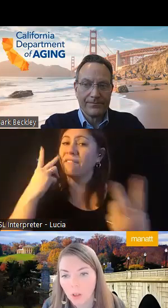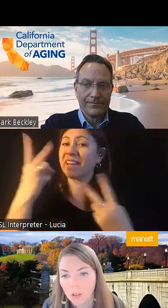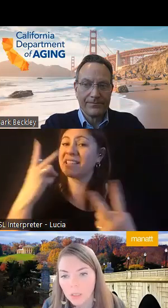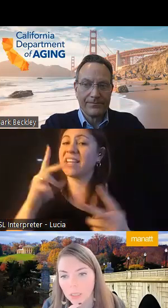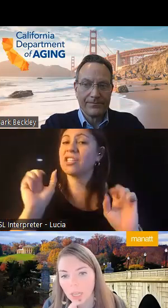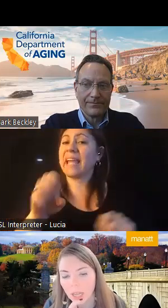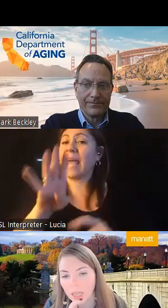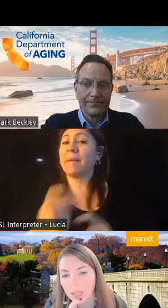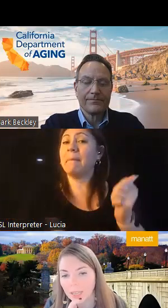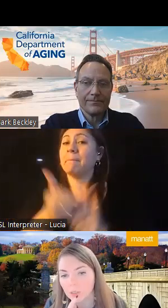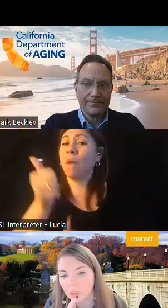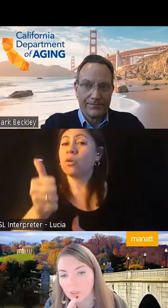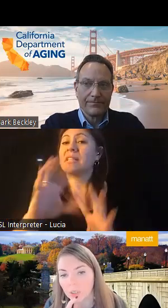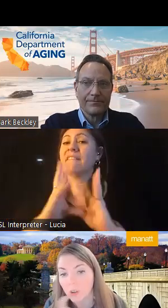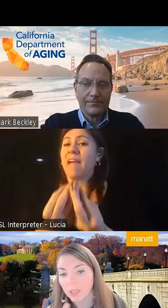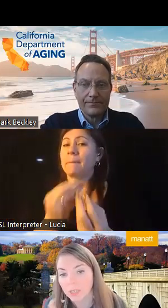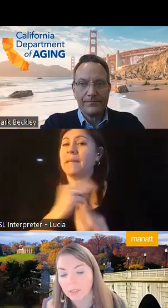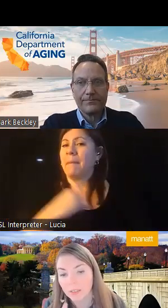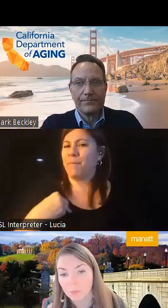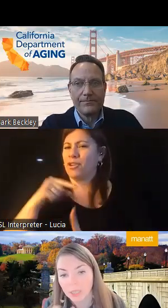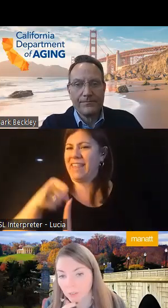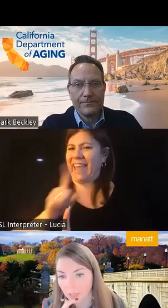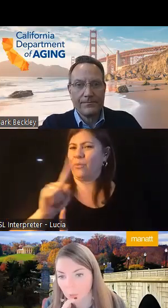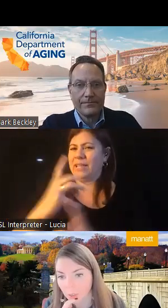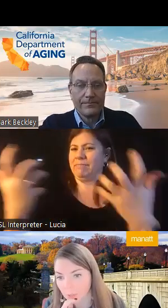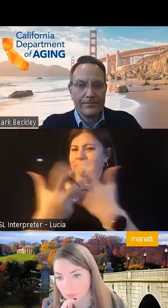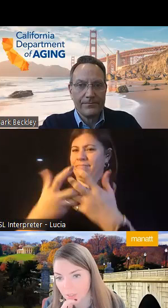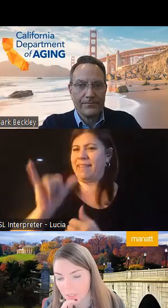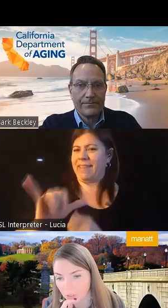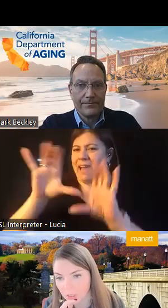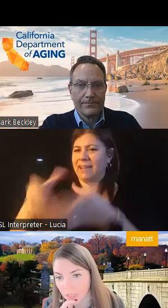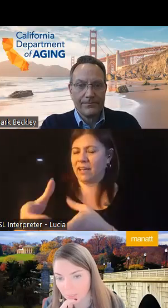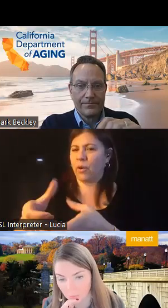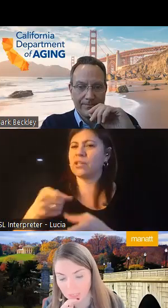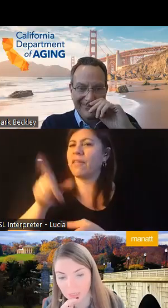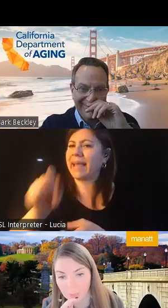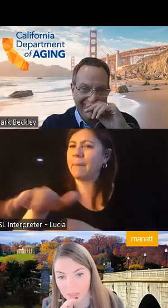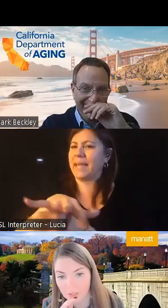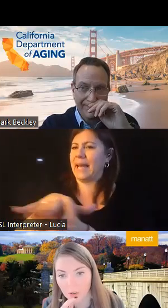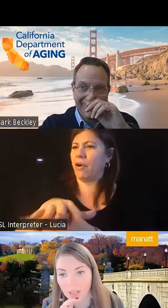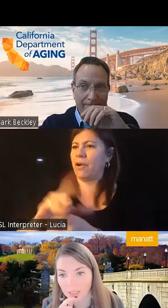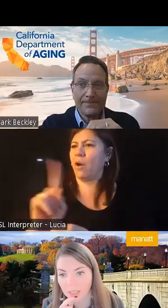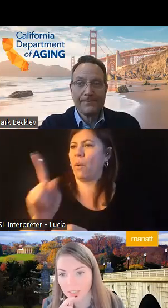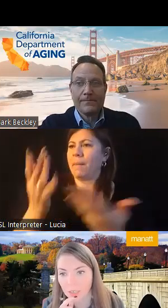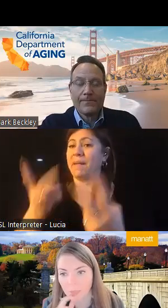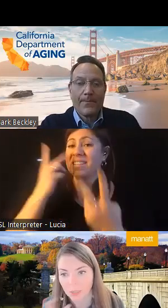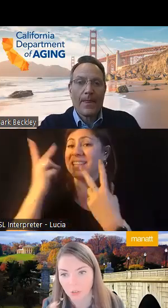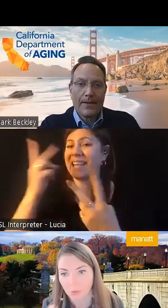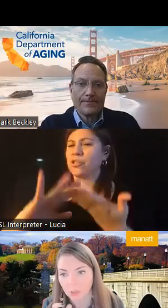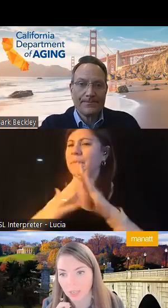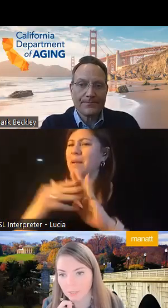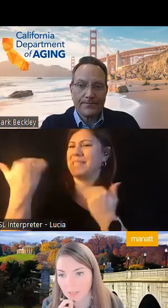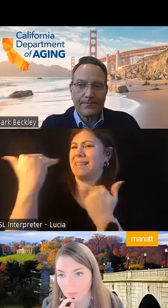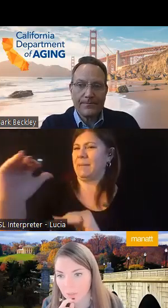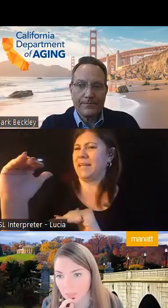family members fall, and just noting that this can be an area where visitation ends up getting limited. So highlighting that and